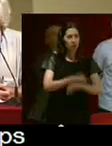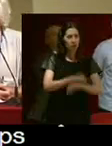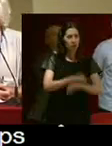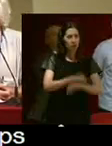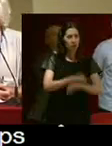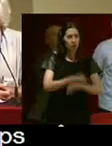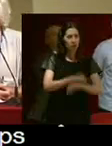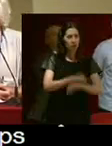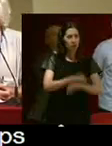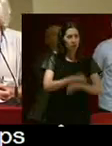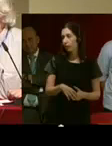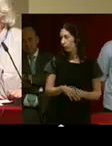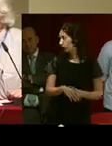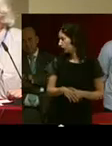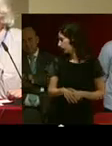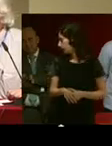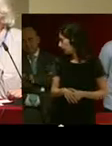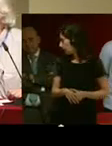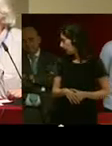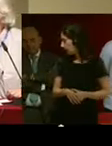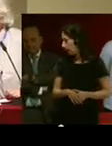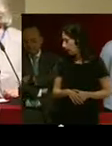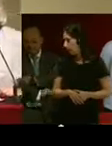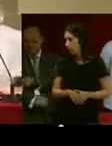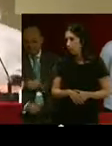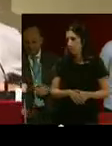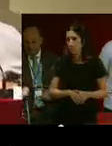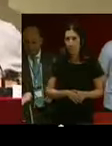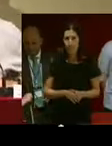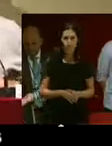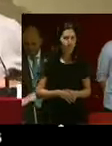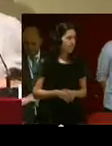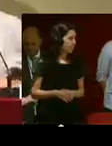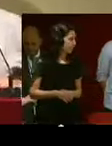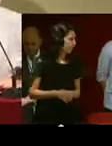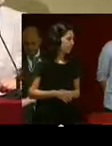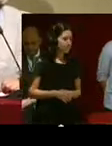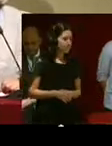we can know the use that has been given to this type of tools.